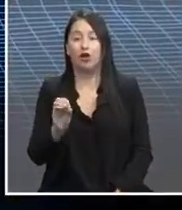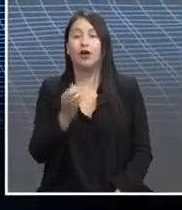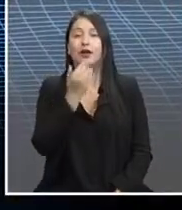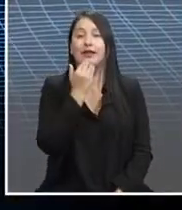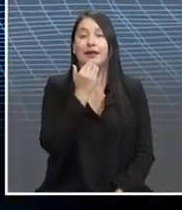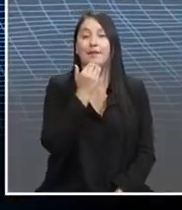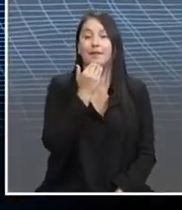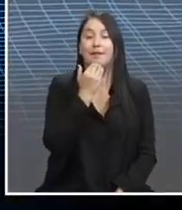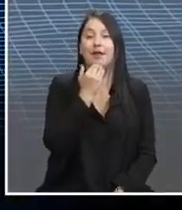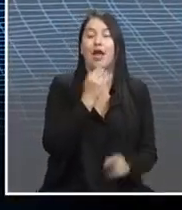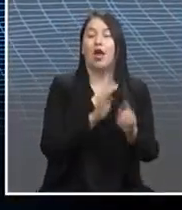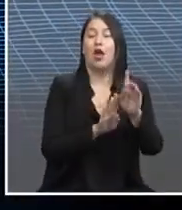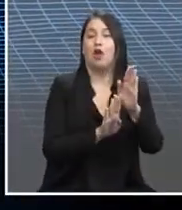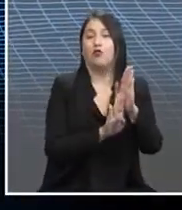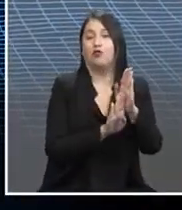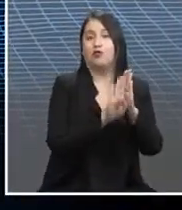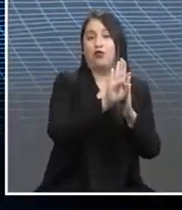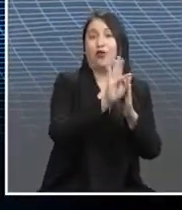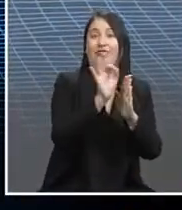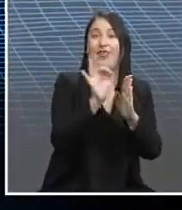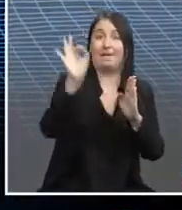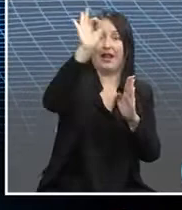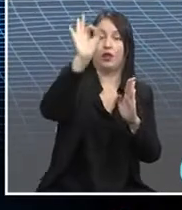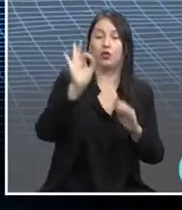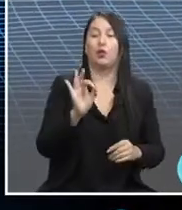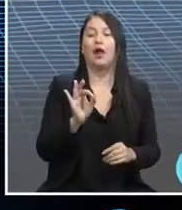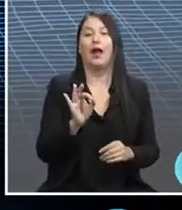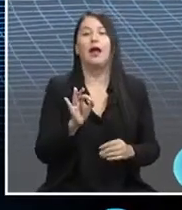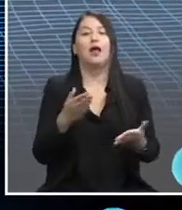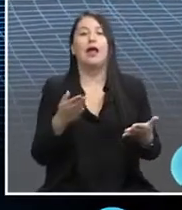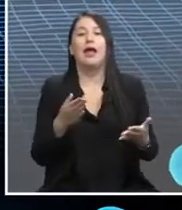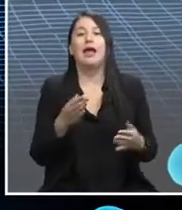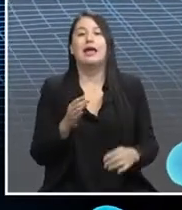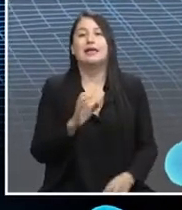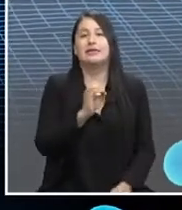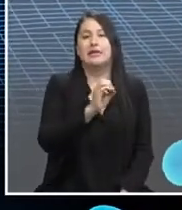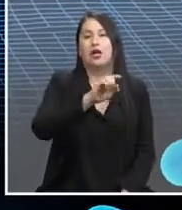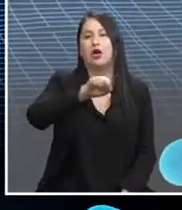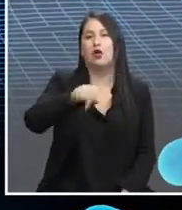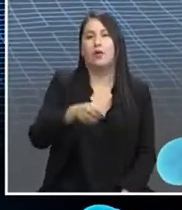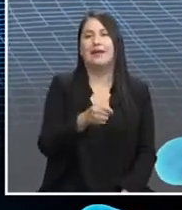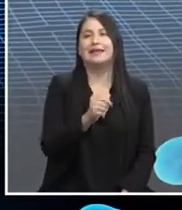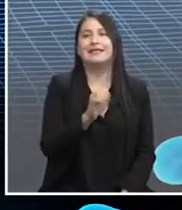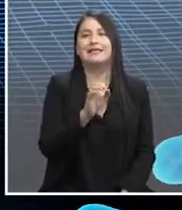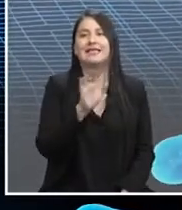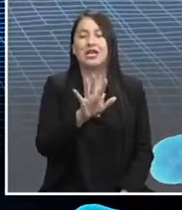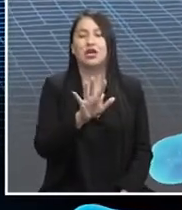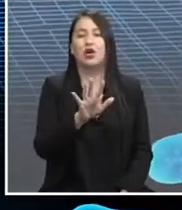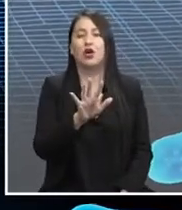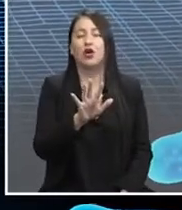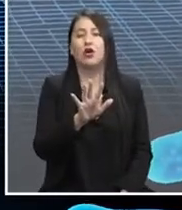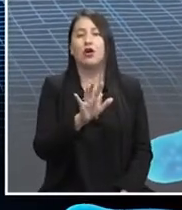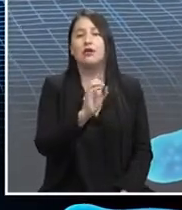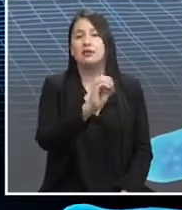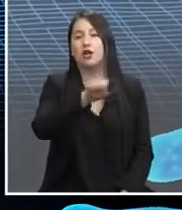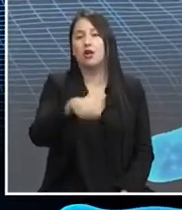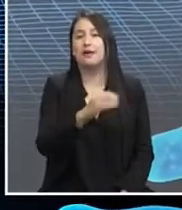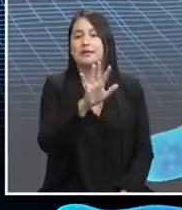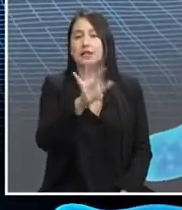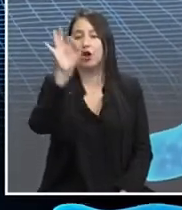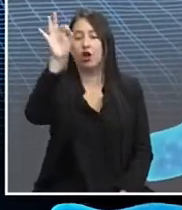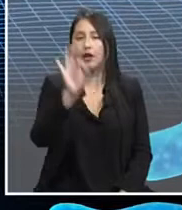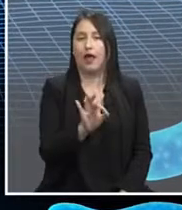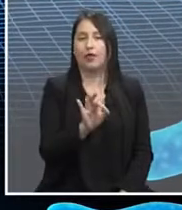of reach. As I mentioned, the Earth has already warmed by 1.1 degrees C, and humans are responsible. We